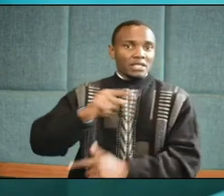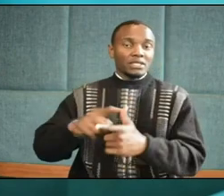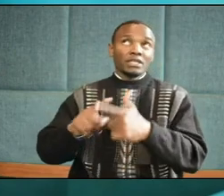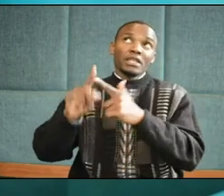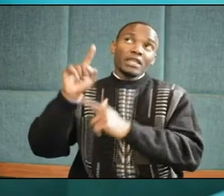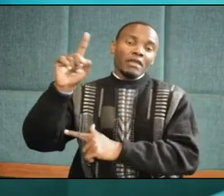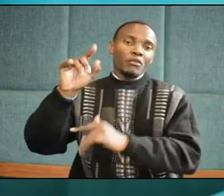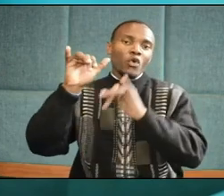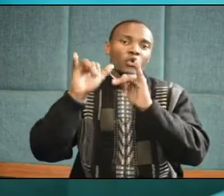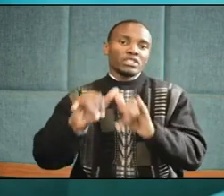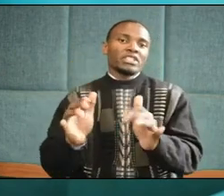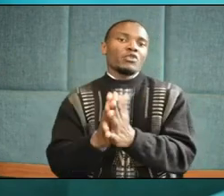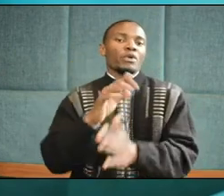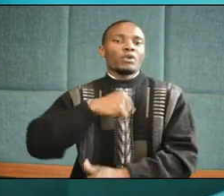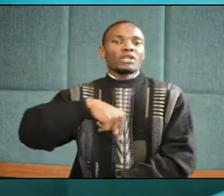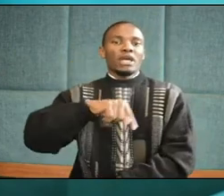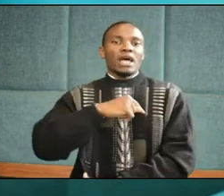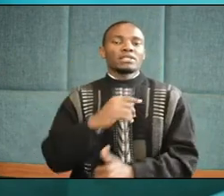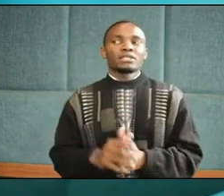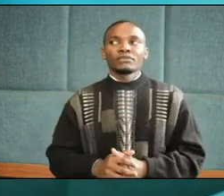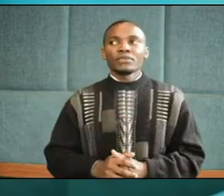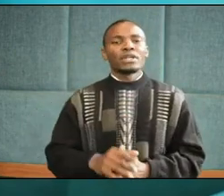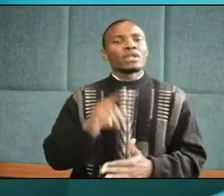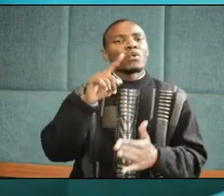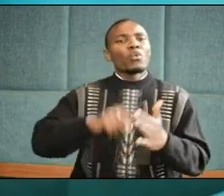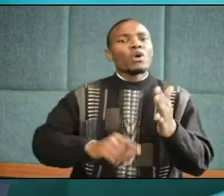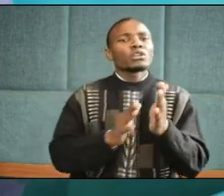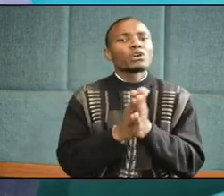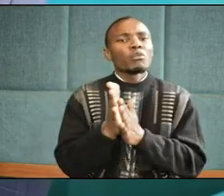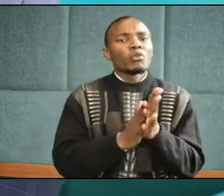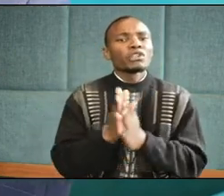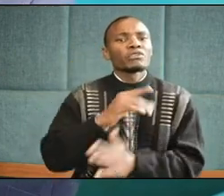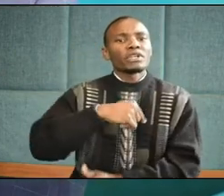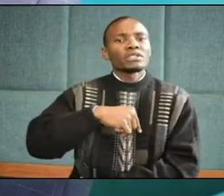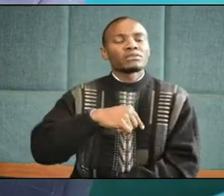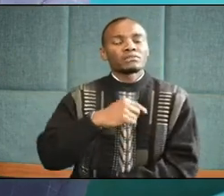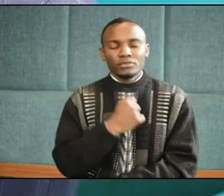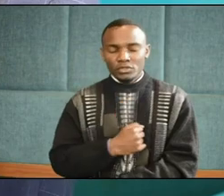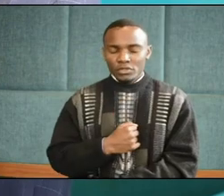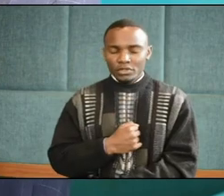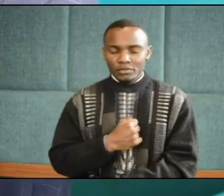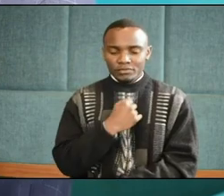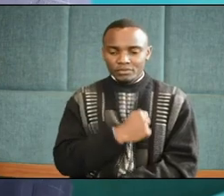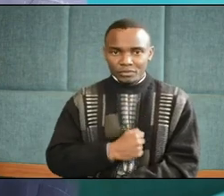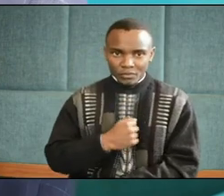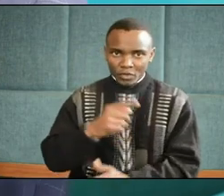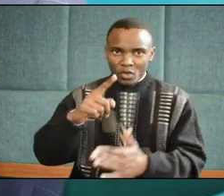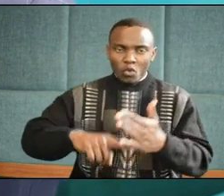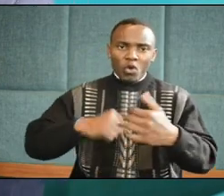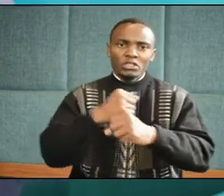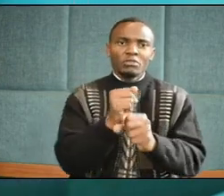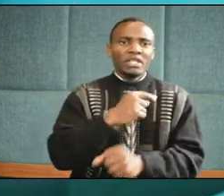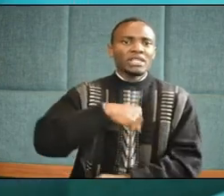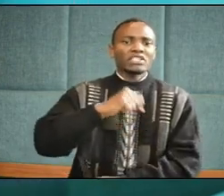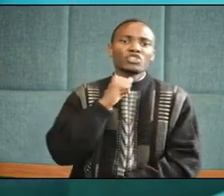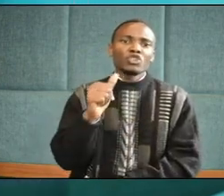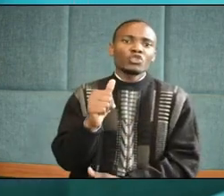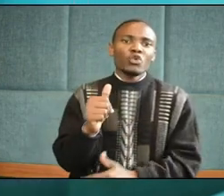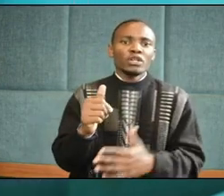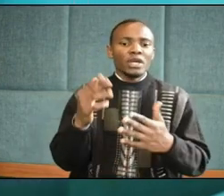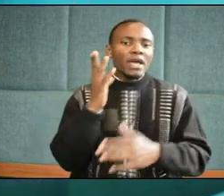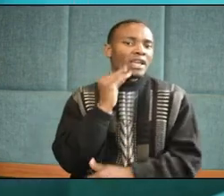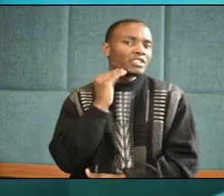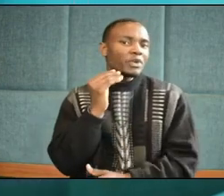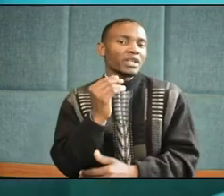us. You see, what drives us not to experience this agape love is the